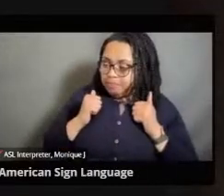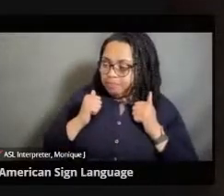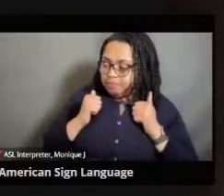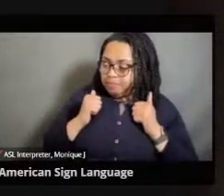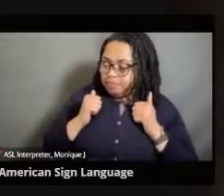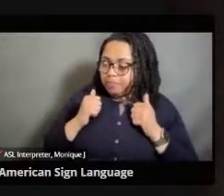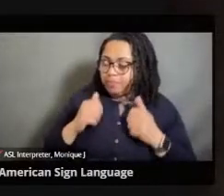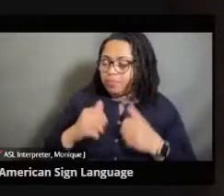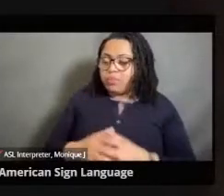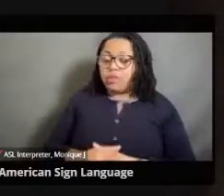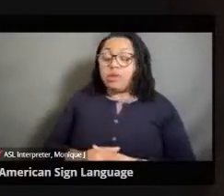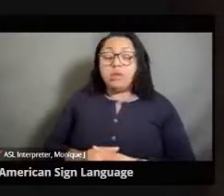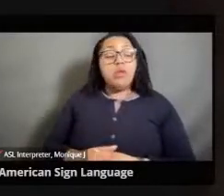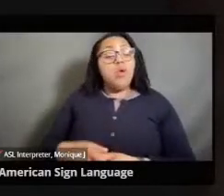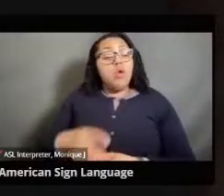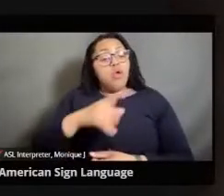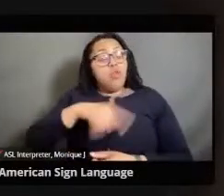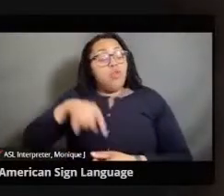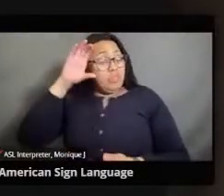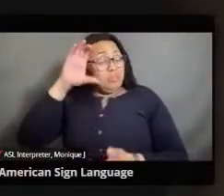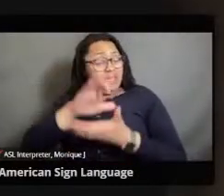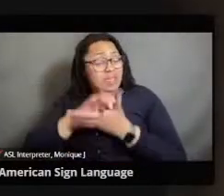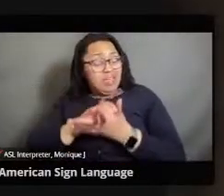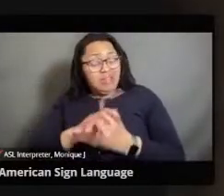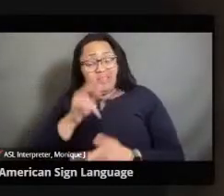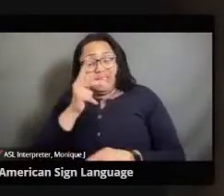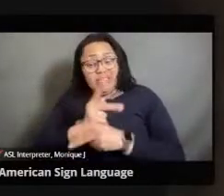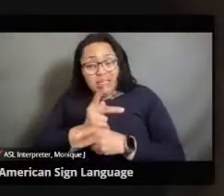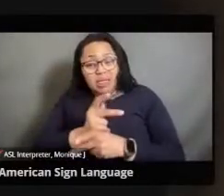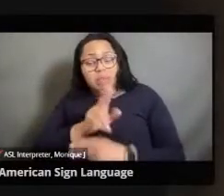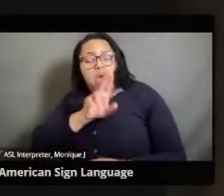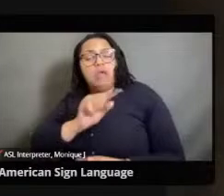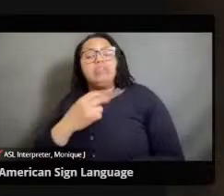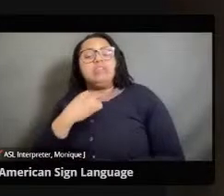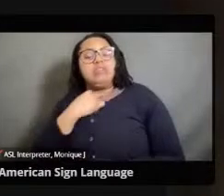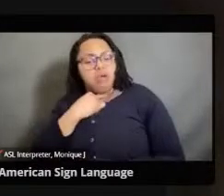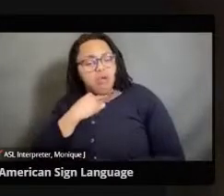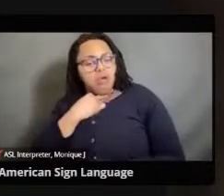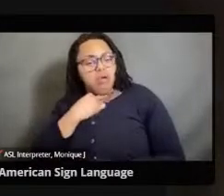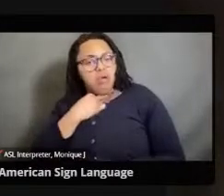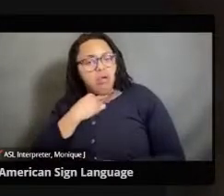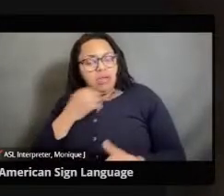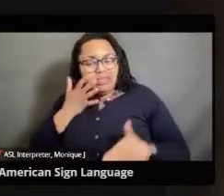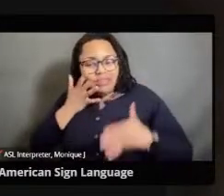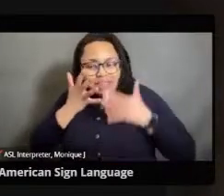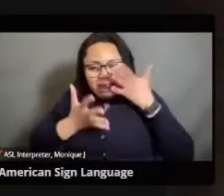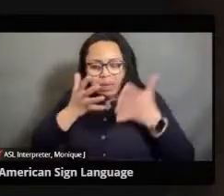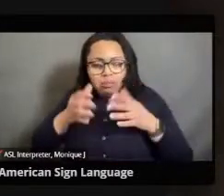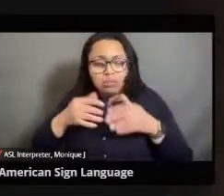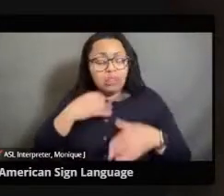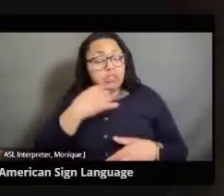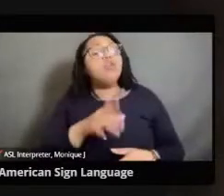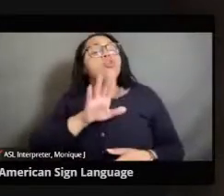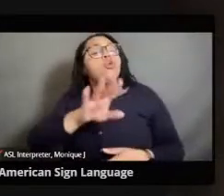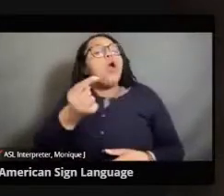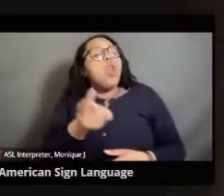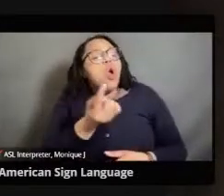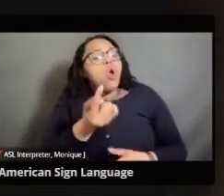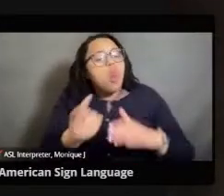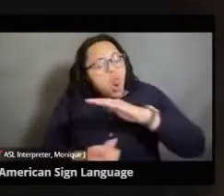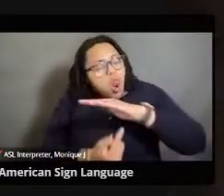beliefs that keep us shackled to our shame, that tell us we're alone and burdened with the blame,